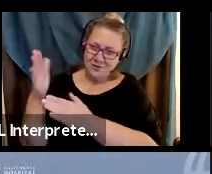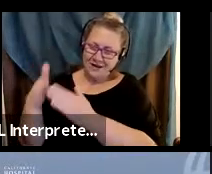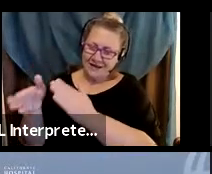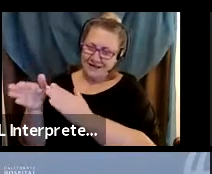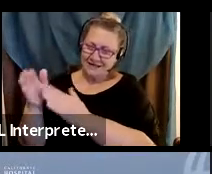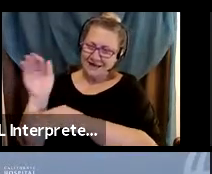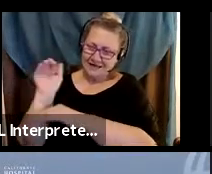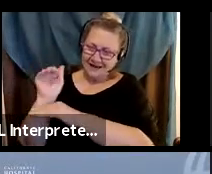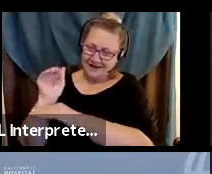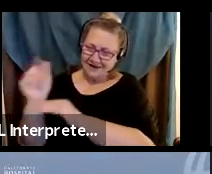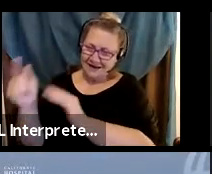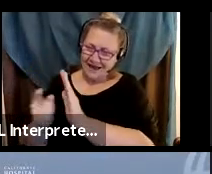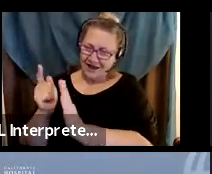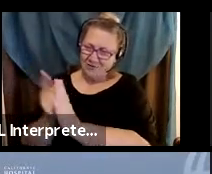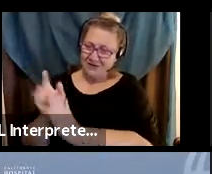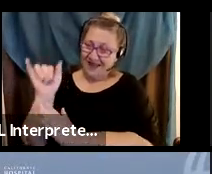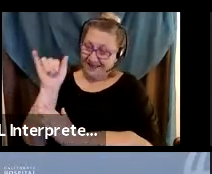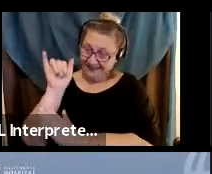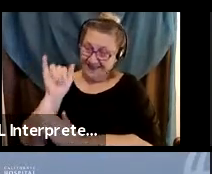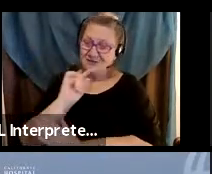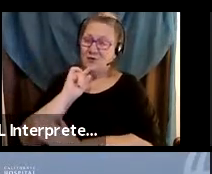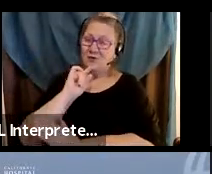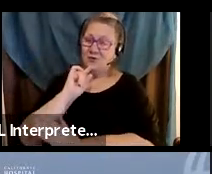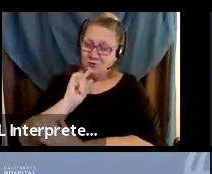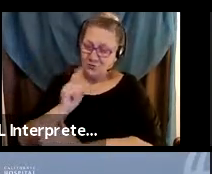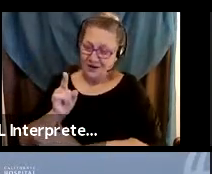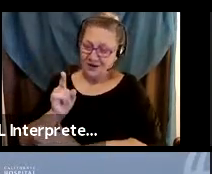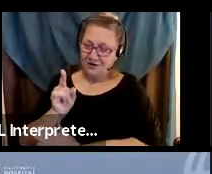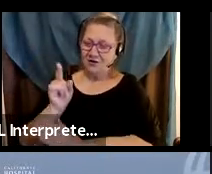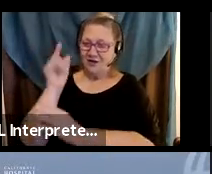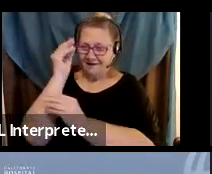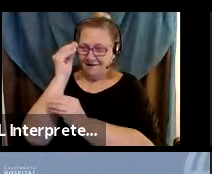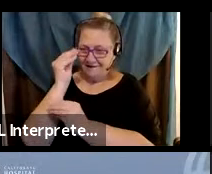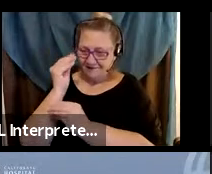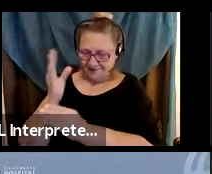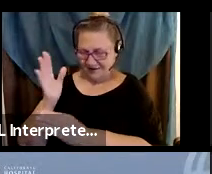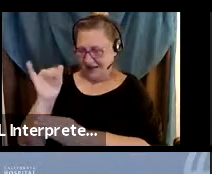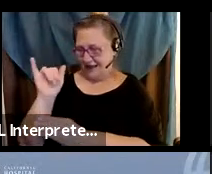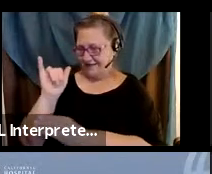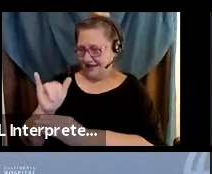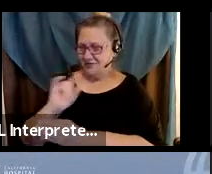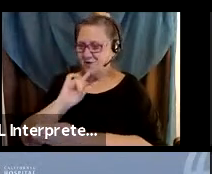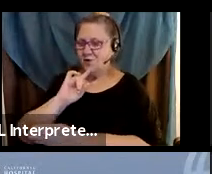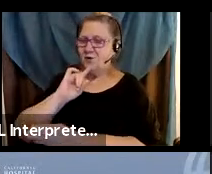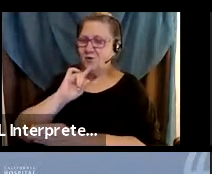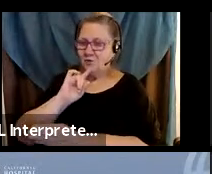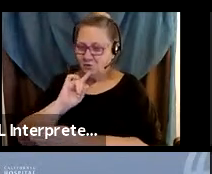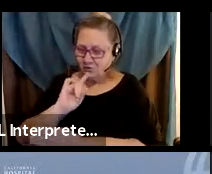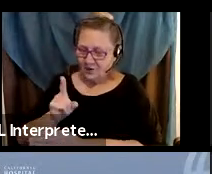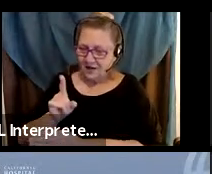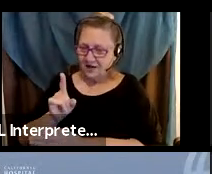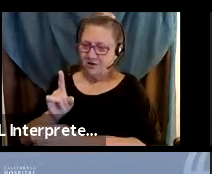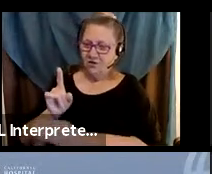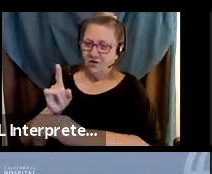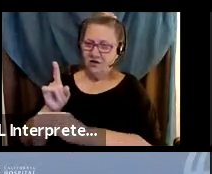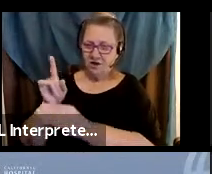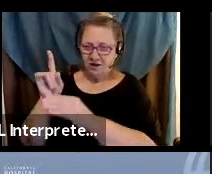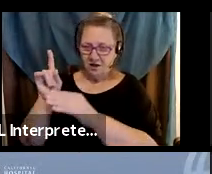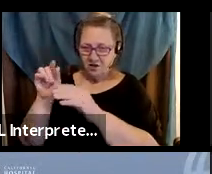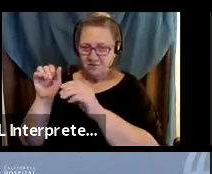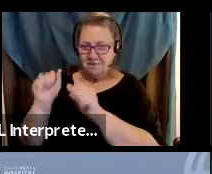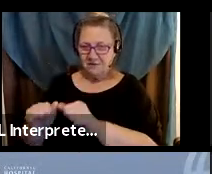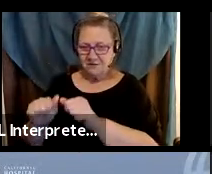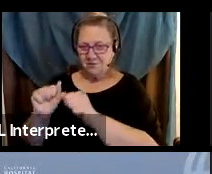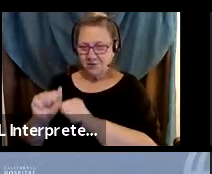are real structural factors that are driving our ability